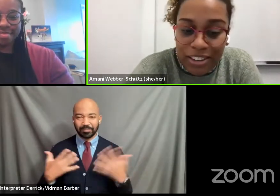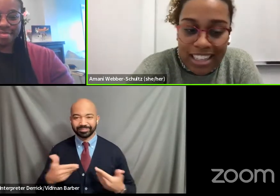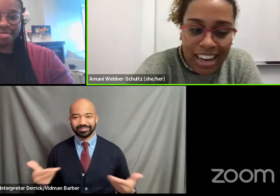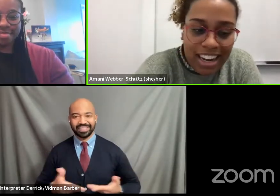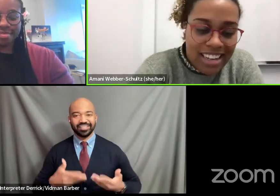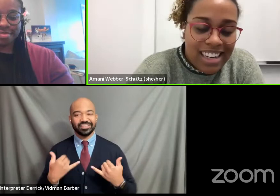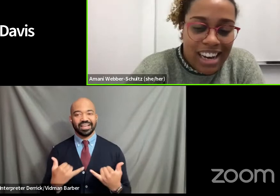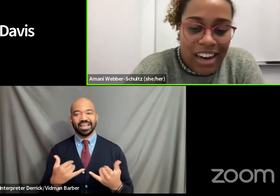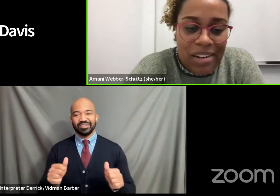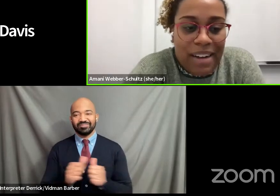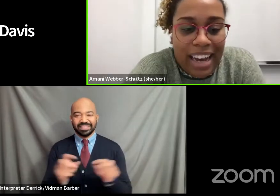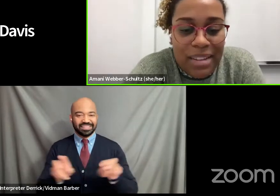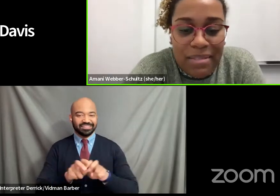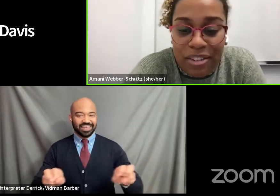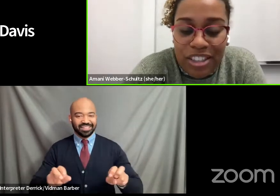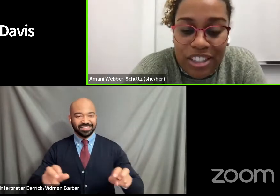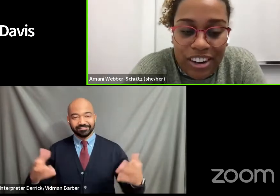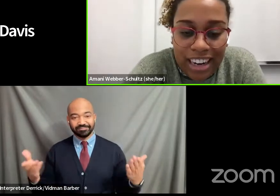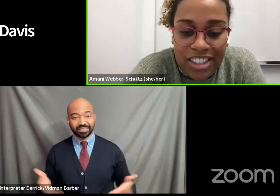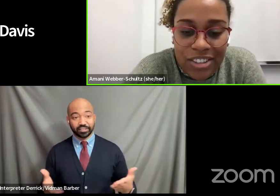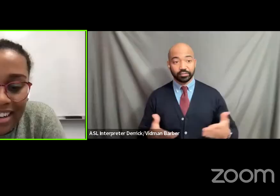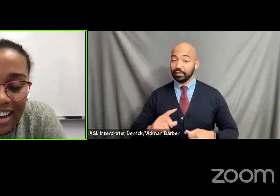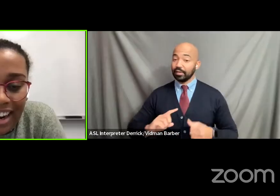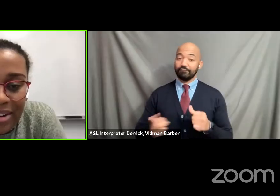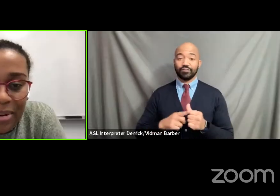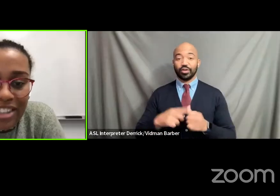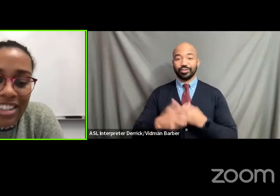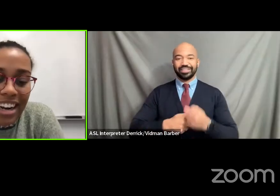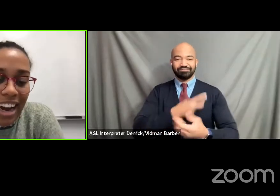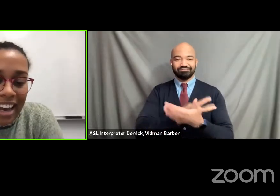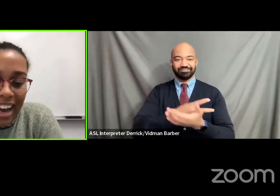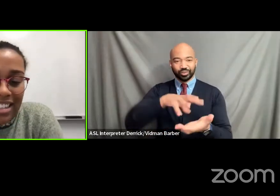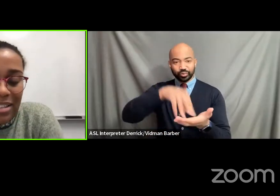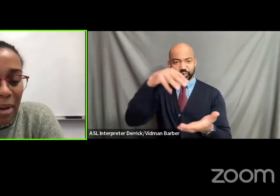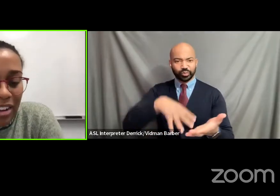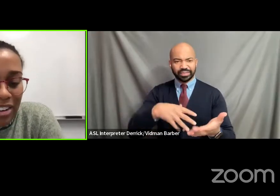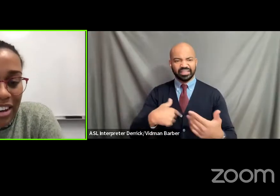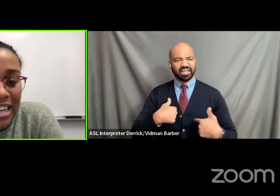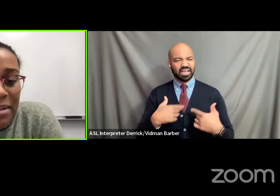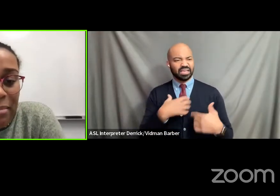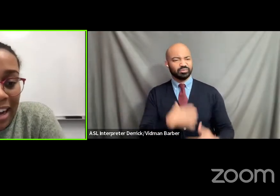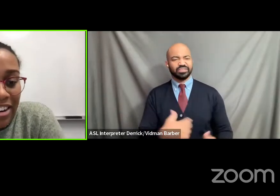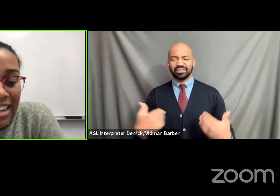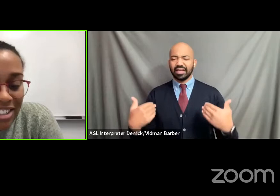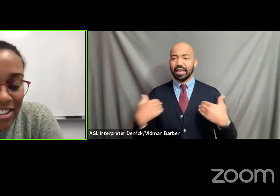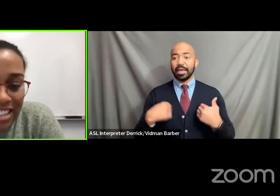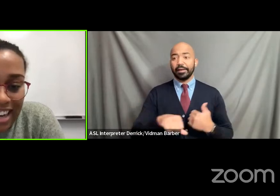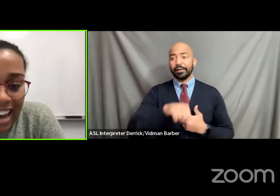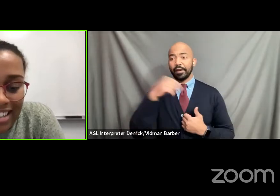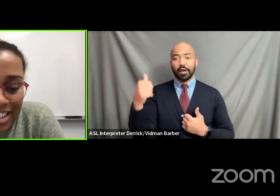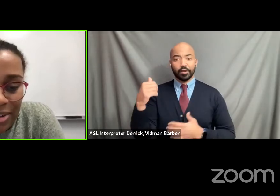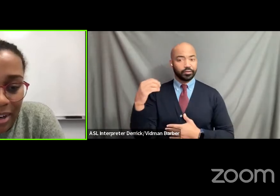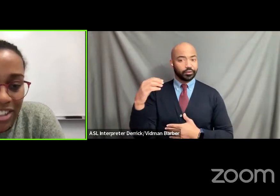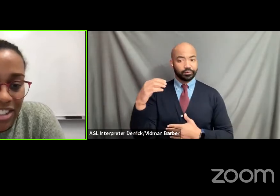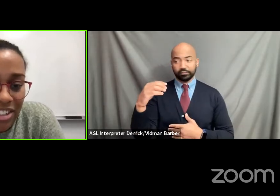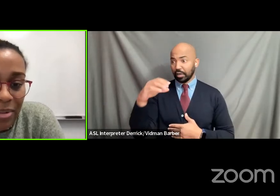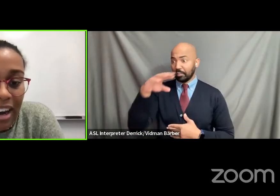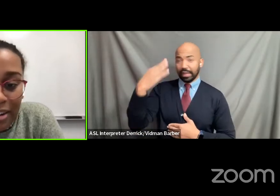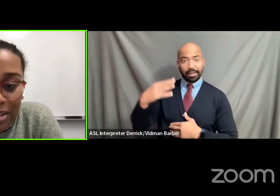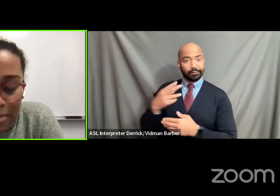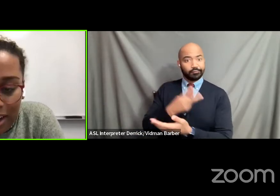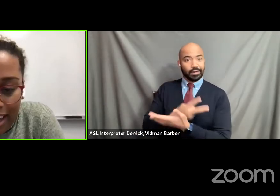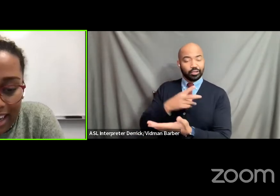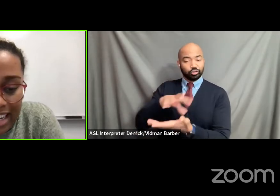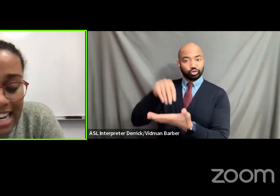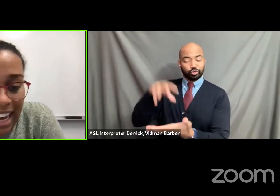this panel today. I am a first-year grad student, and I wish that I had some other Black grad students to ask these questions to